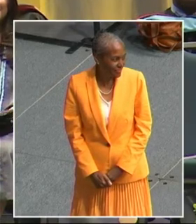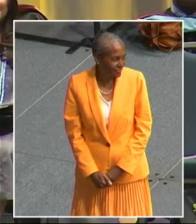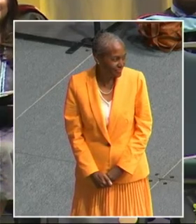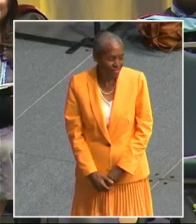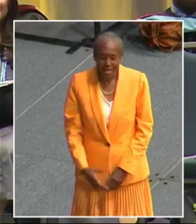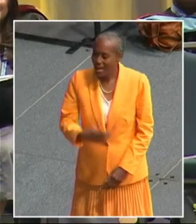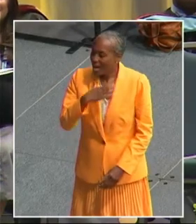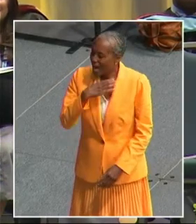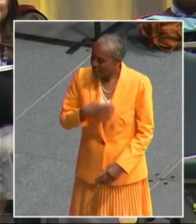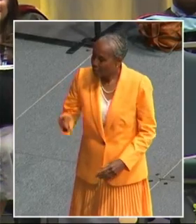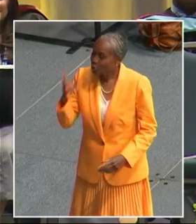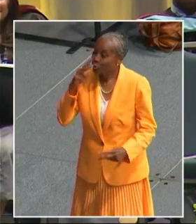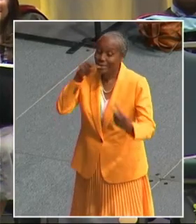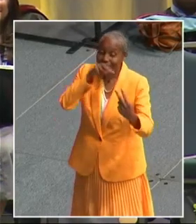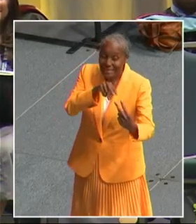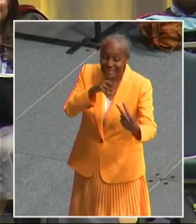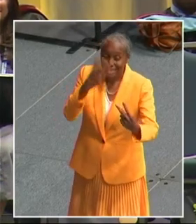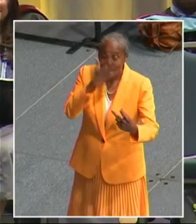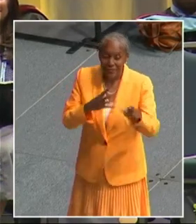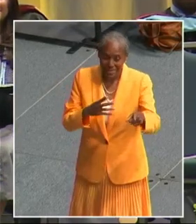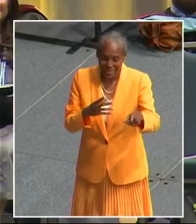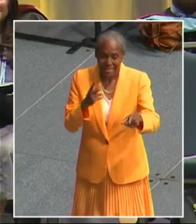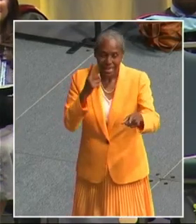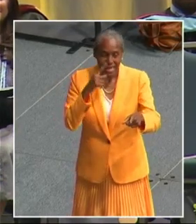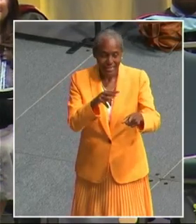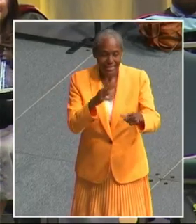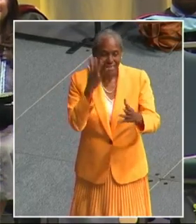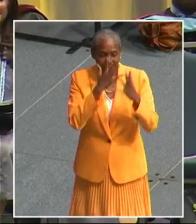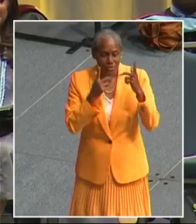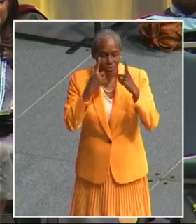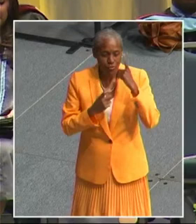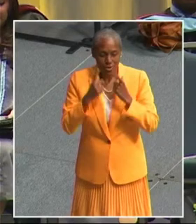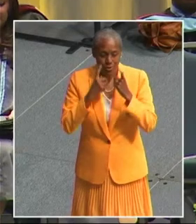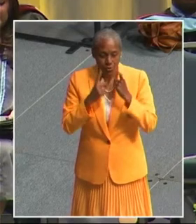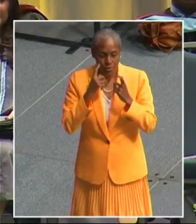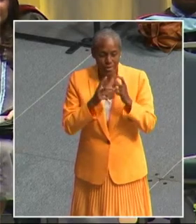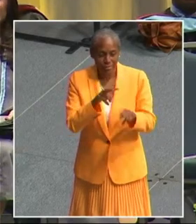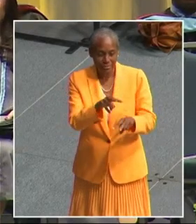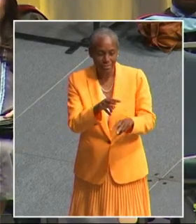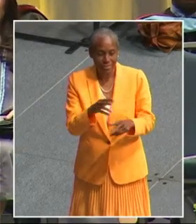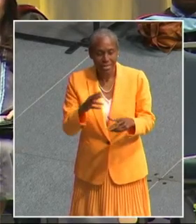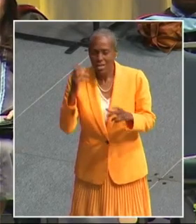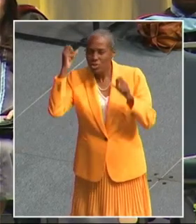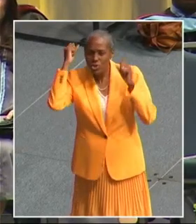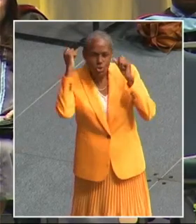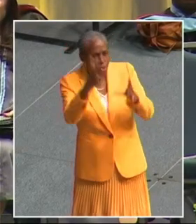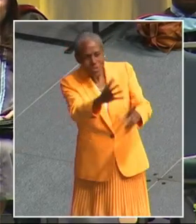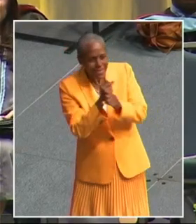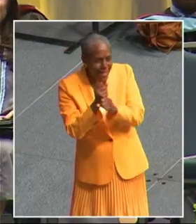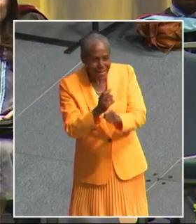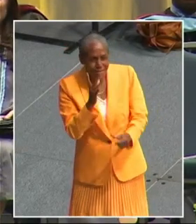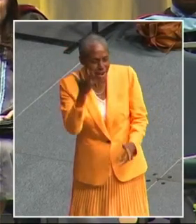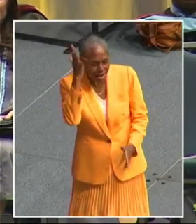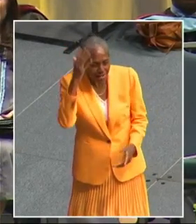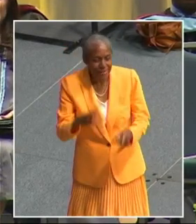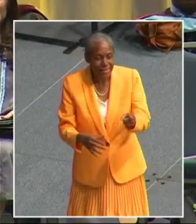I wish you had my spot, because I can see the emotion in her face. She wants others to